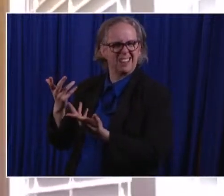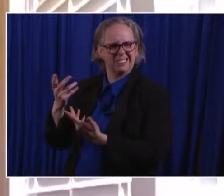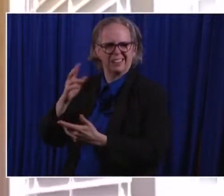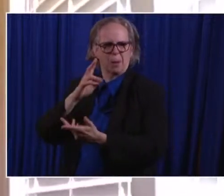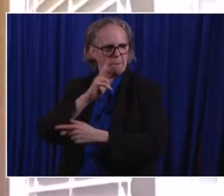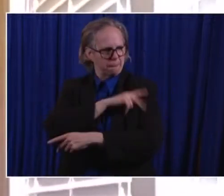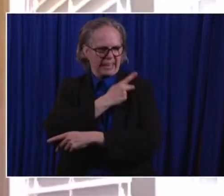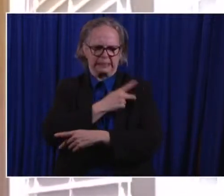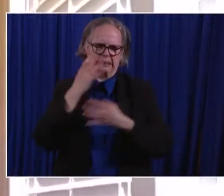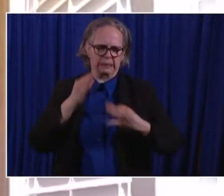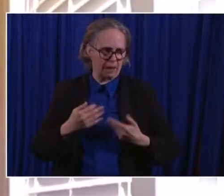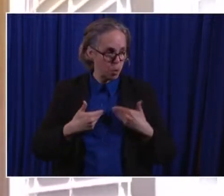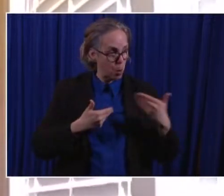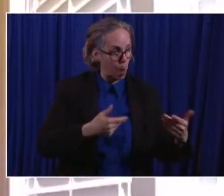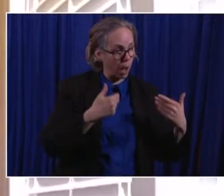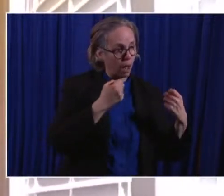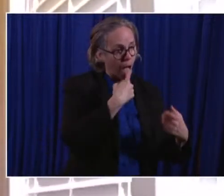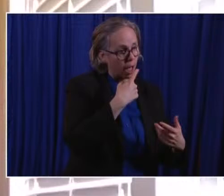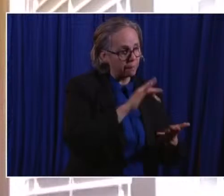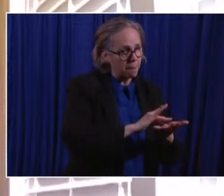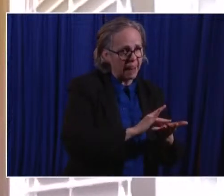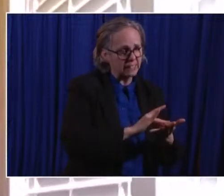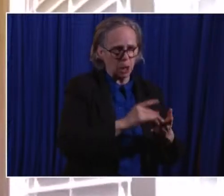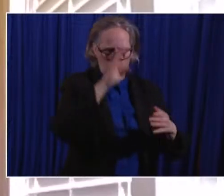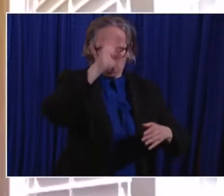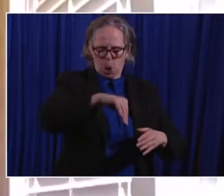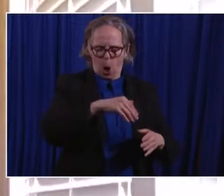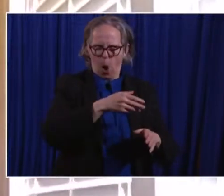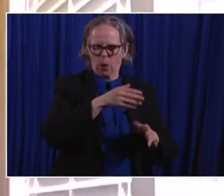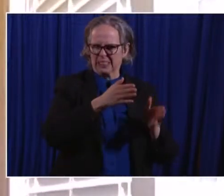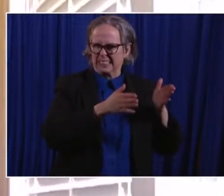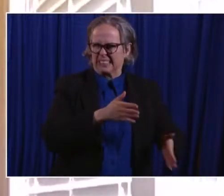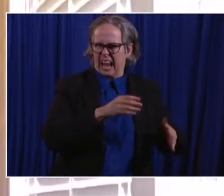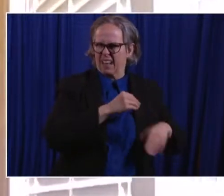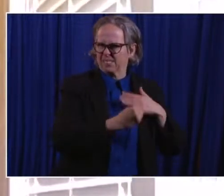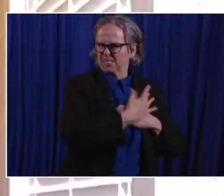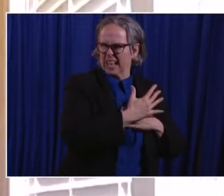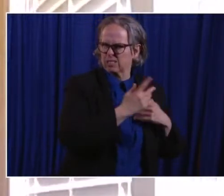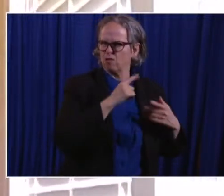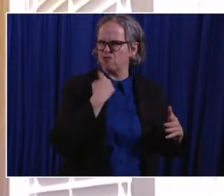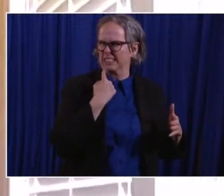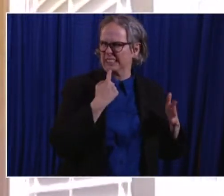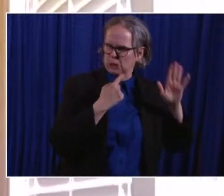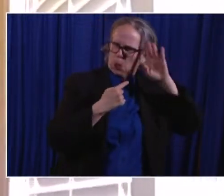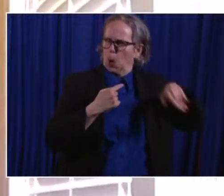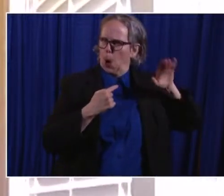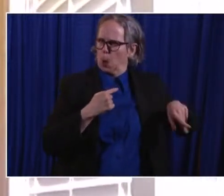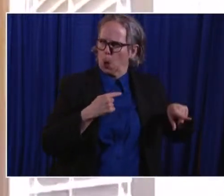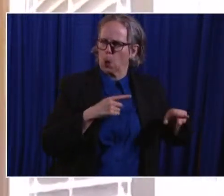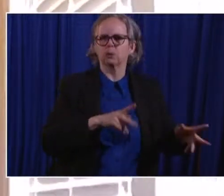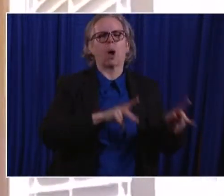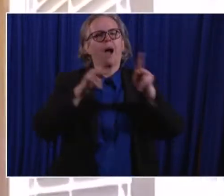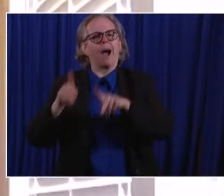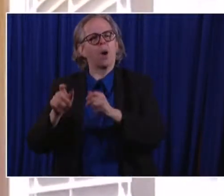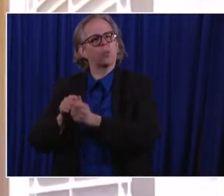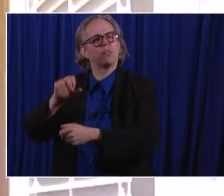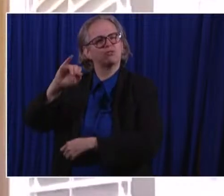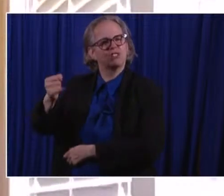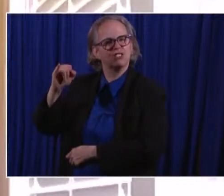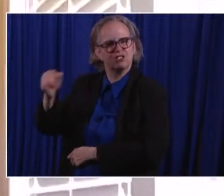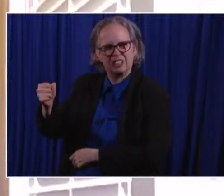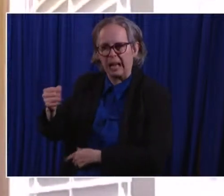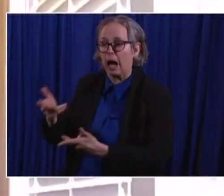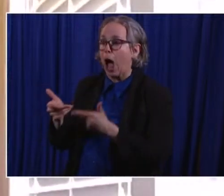the benefit largely greater than the risk, and in the vast majority of cases the answer there is